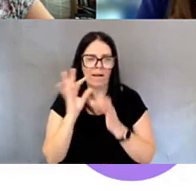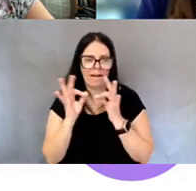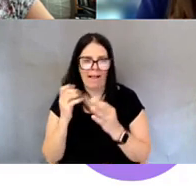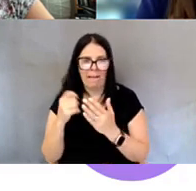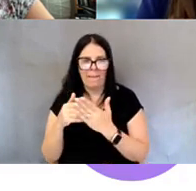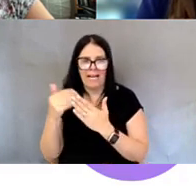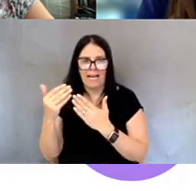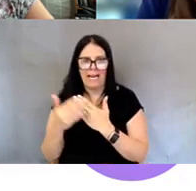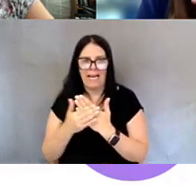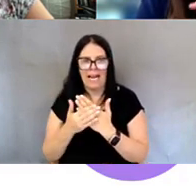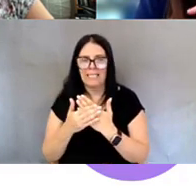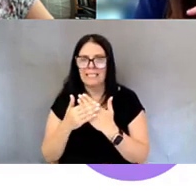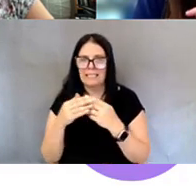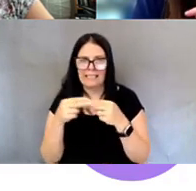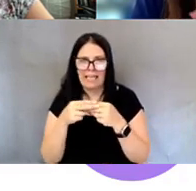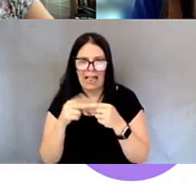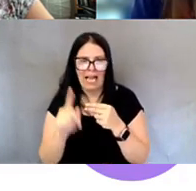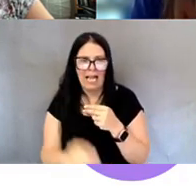about